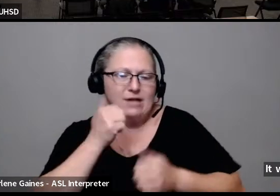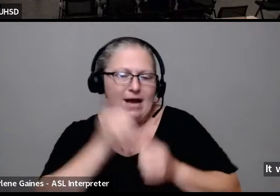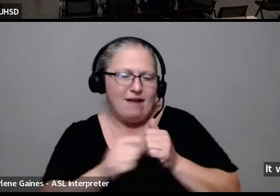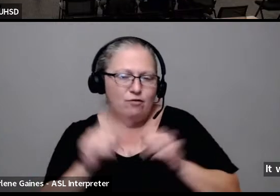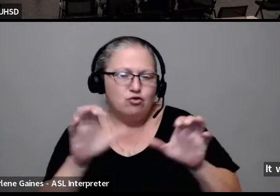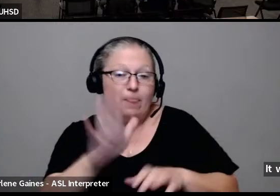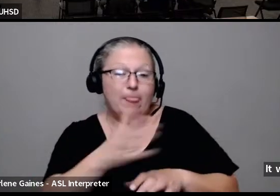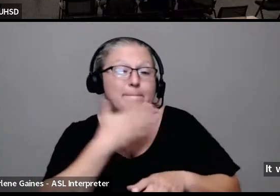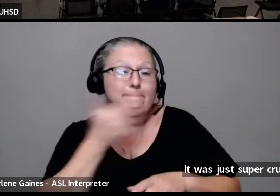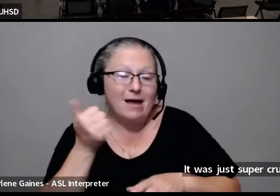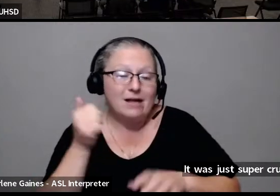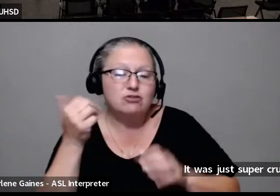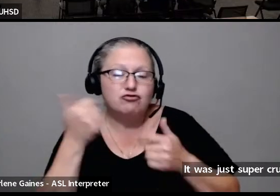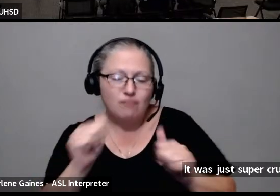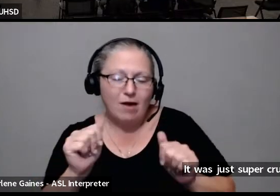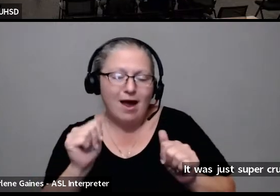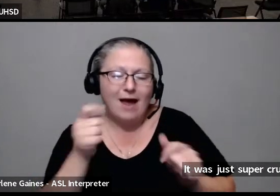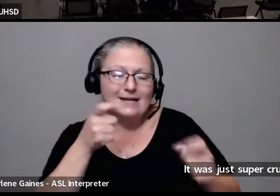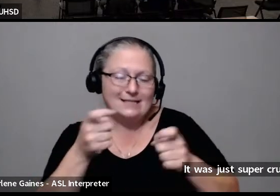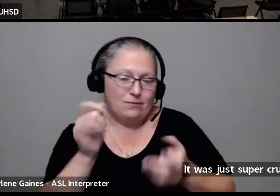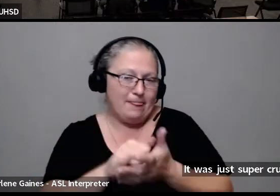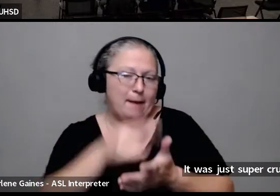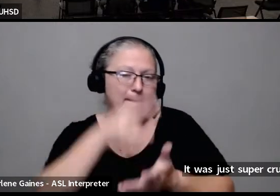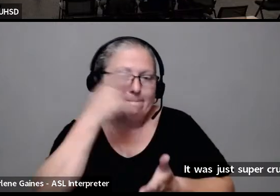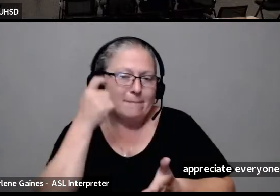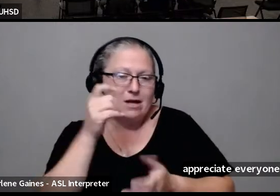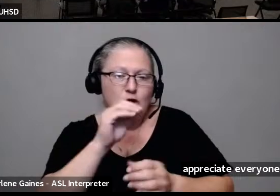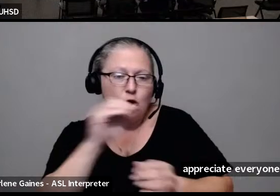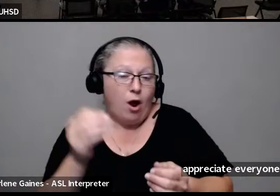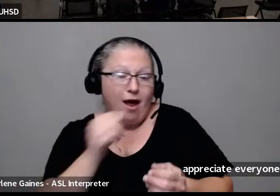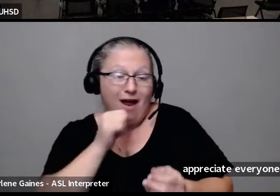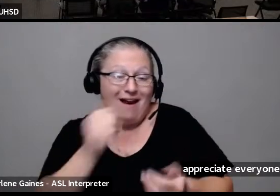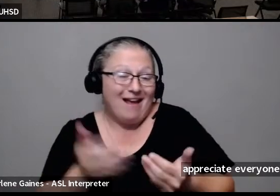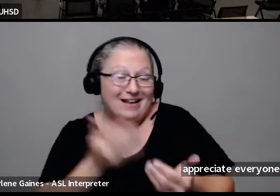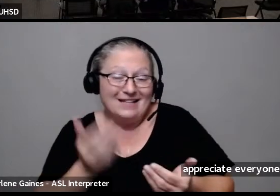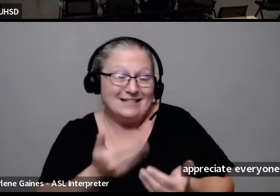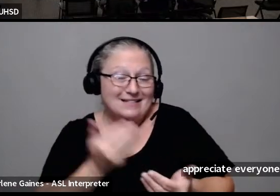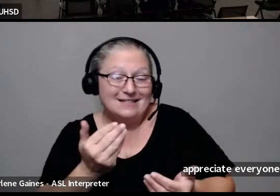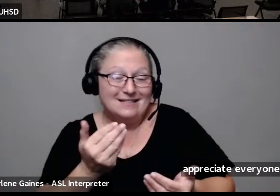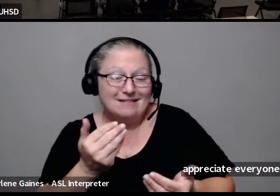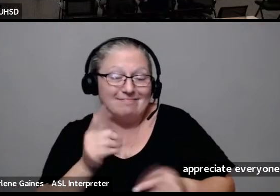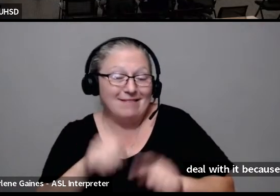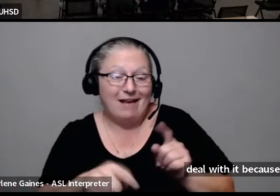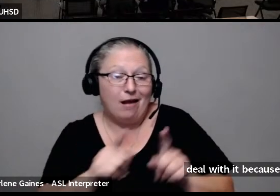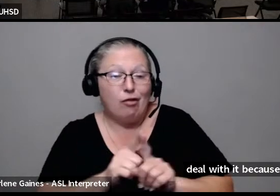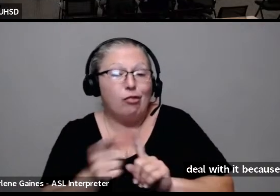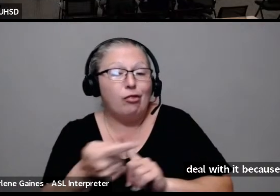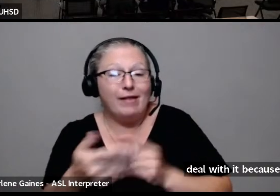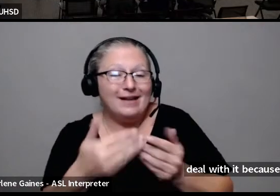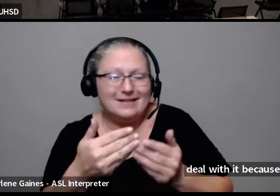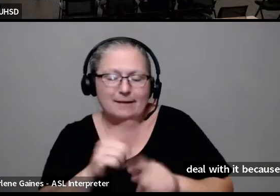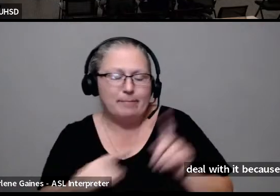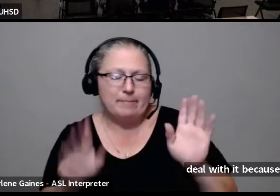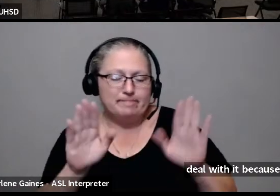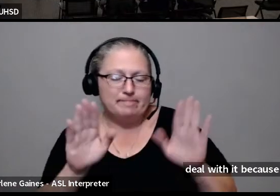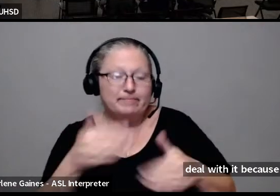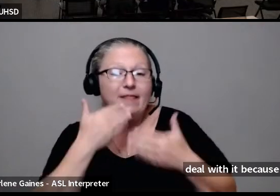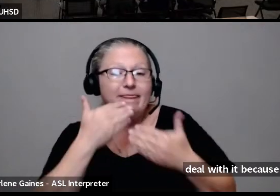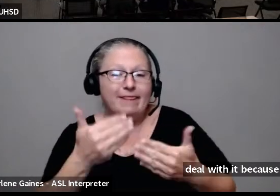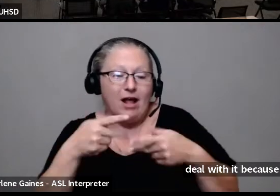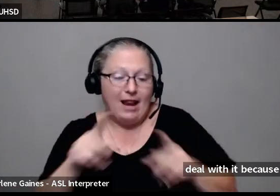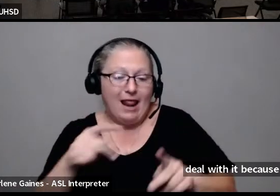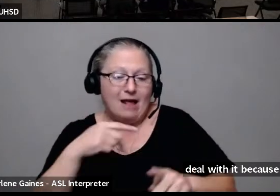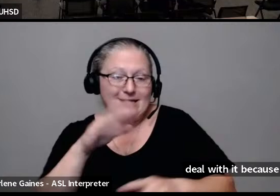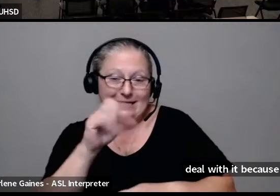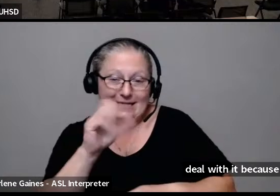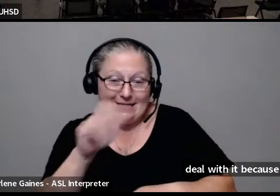best to try to deal with it because there's no easy way around it. But thank you very much for allowing us, the